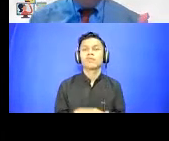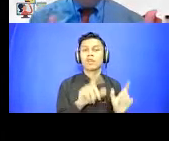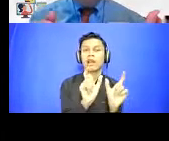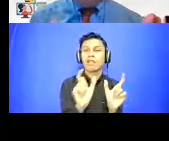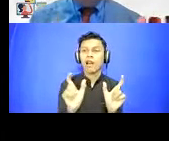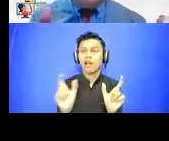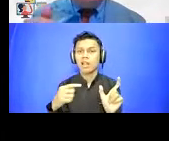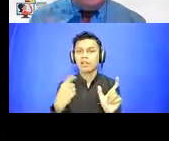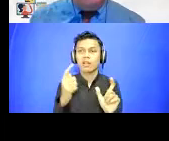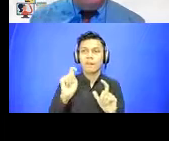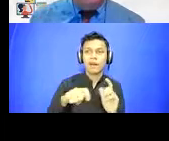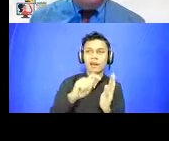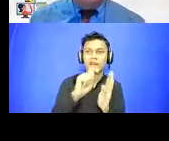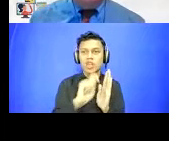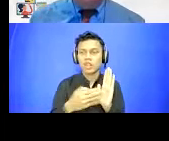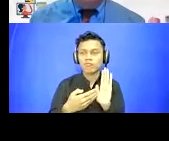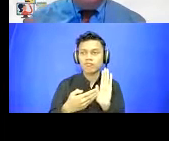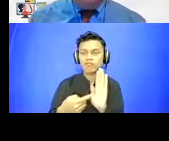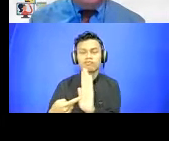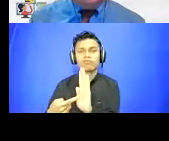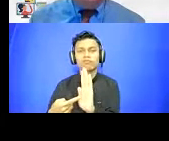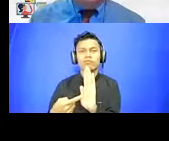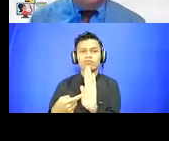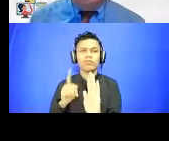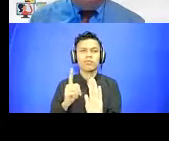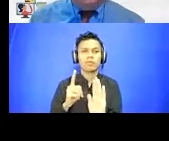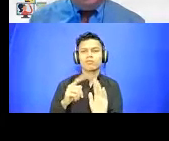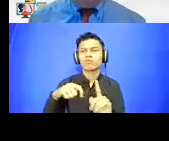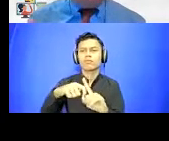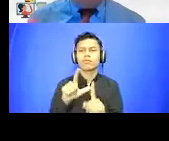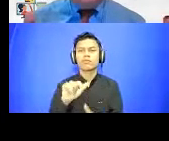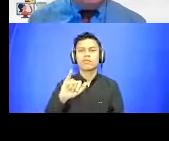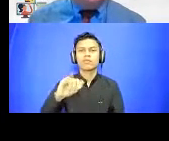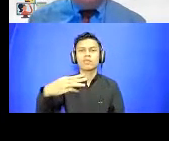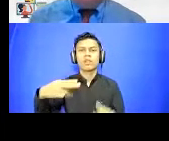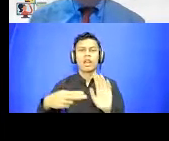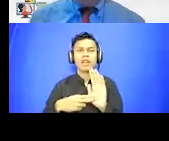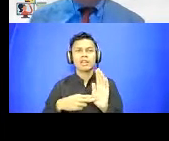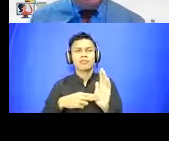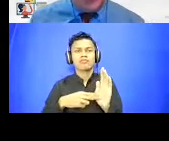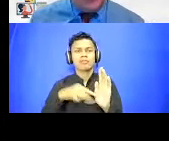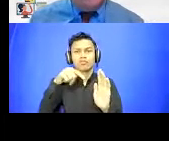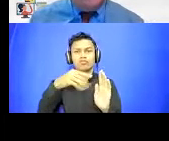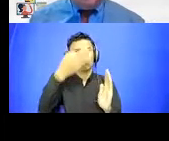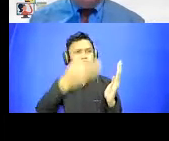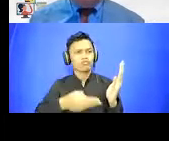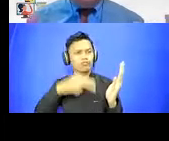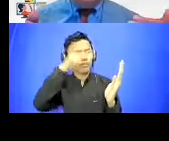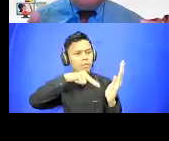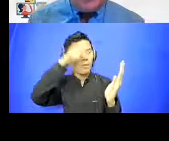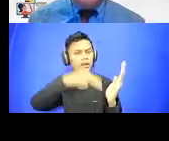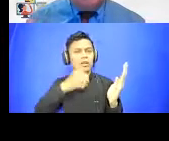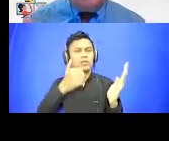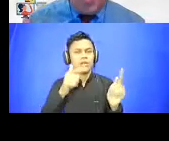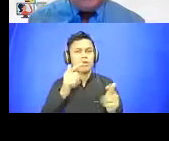clients may read them remotely while they're at home, or they might read them while they're in a car or sitting